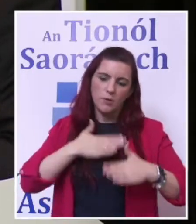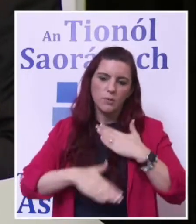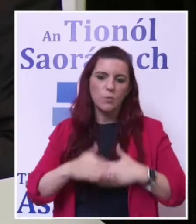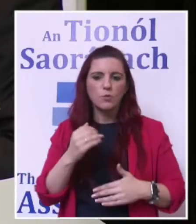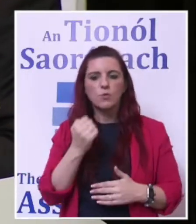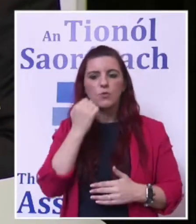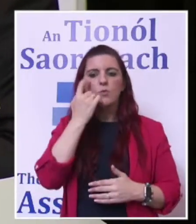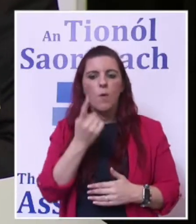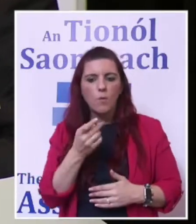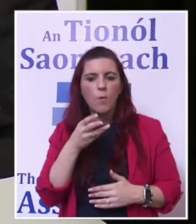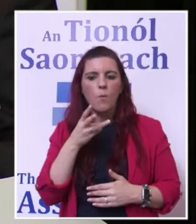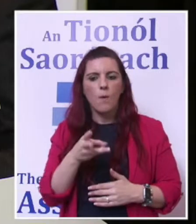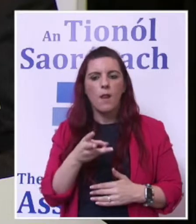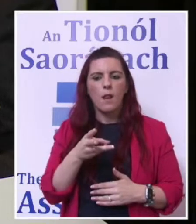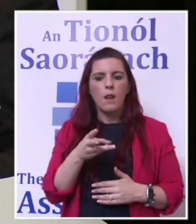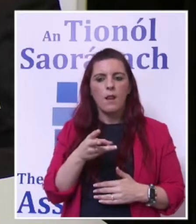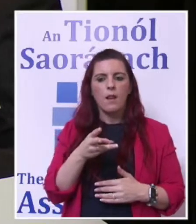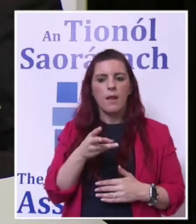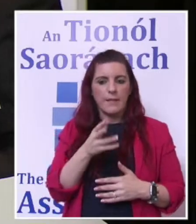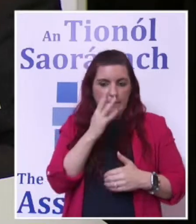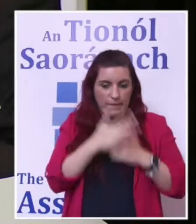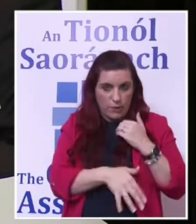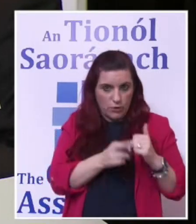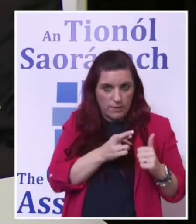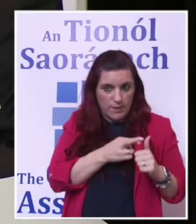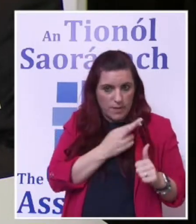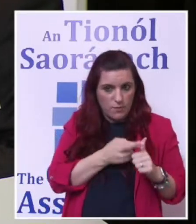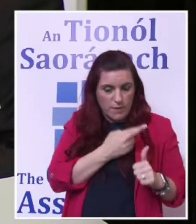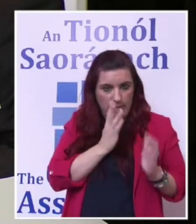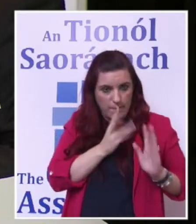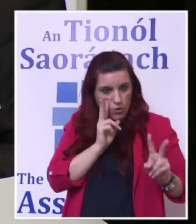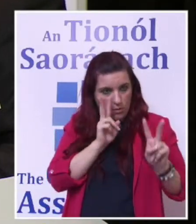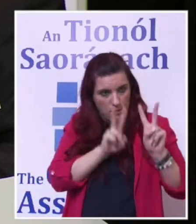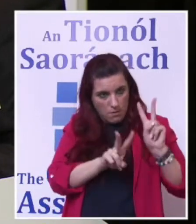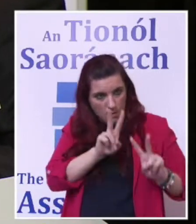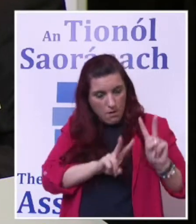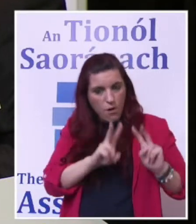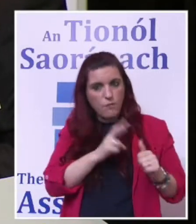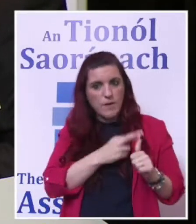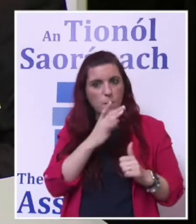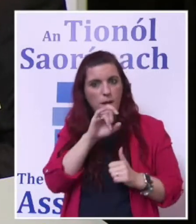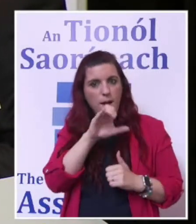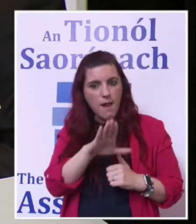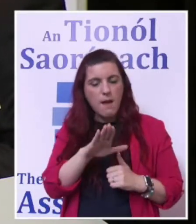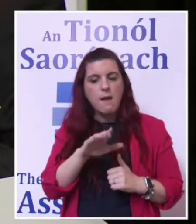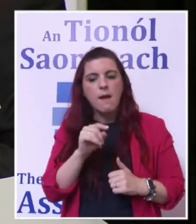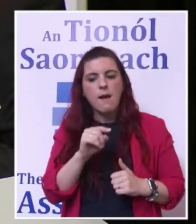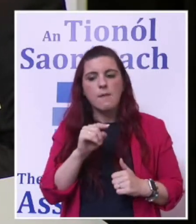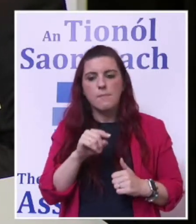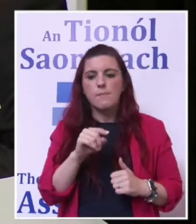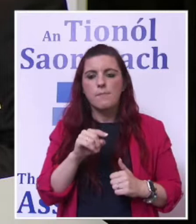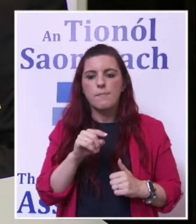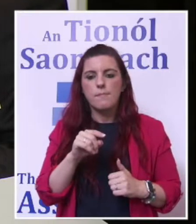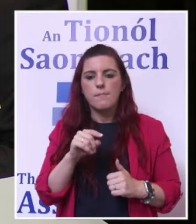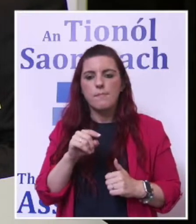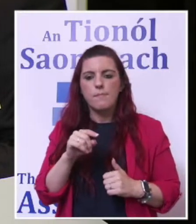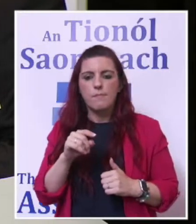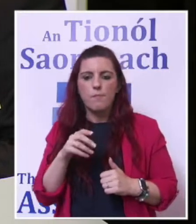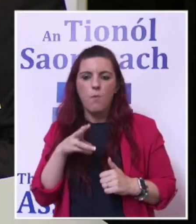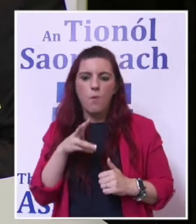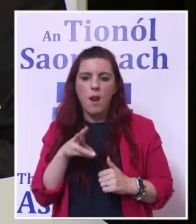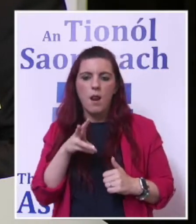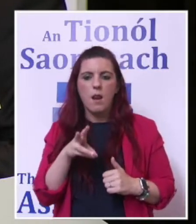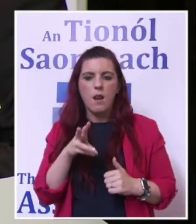We said we'd have it done this weekend. It is done. I've had a look at it with Cathal. Just want to do some more